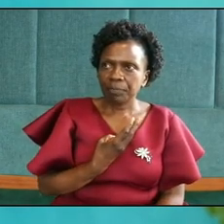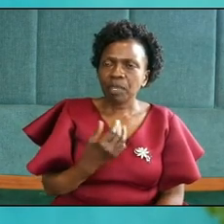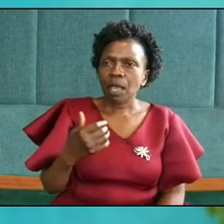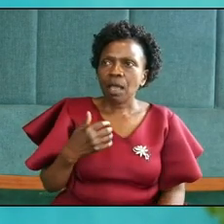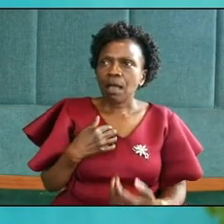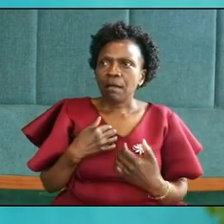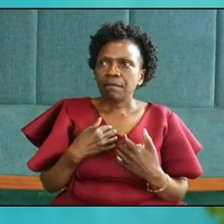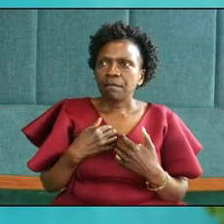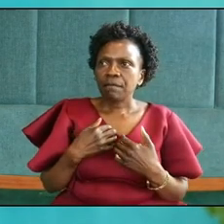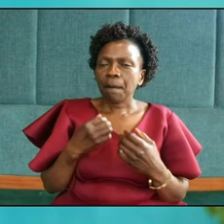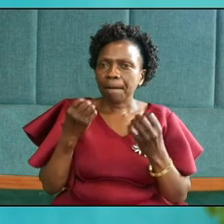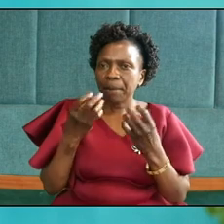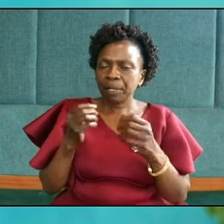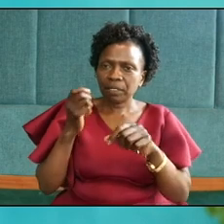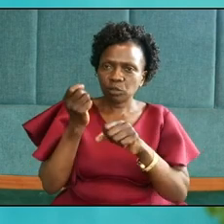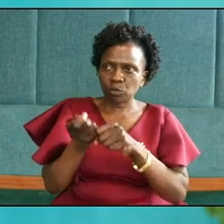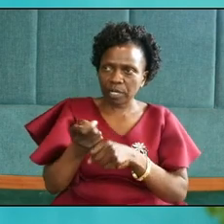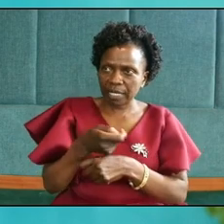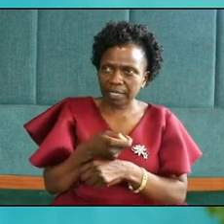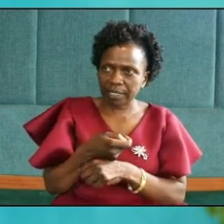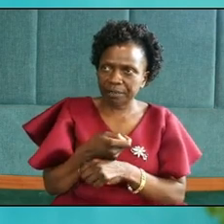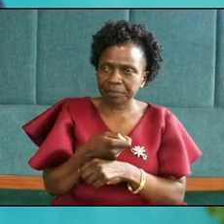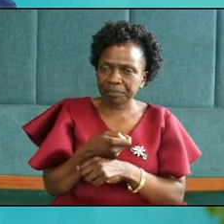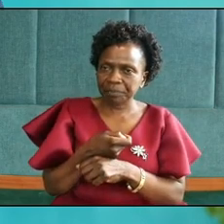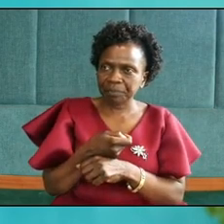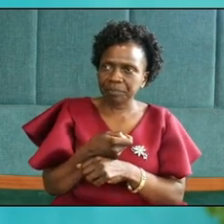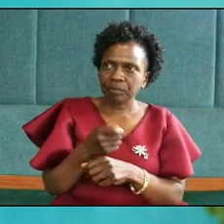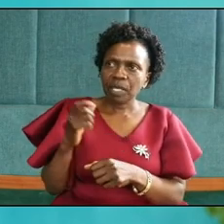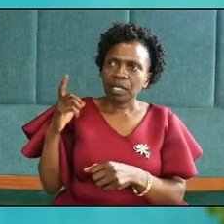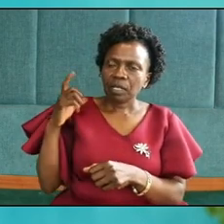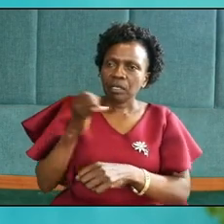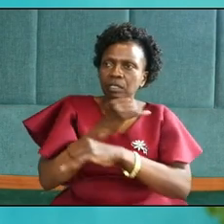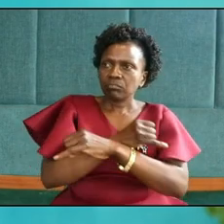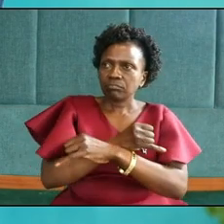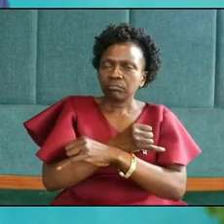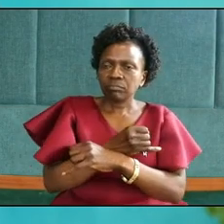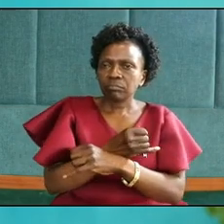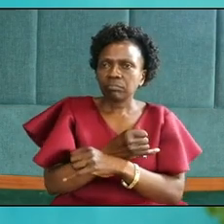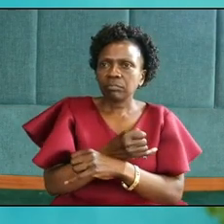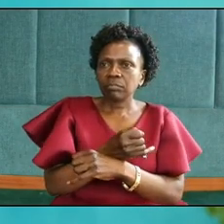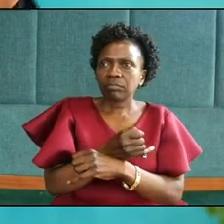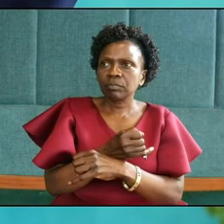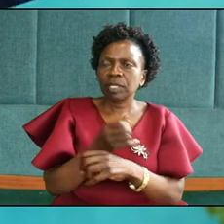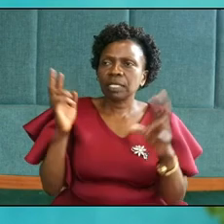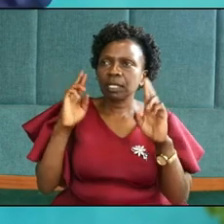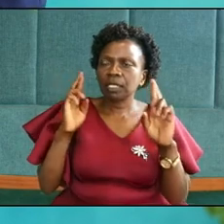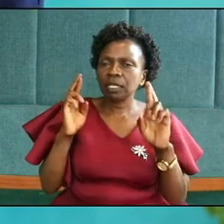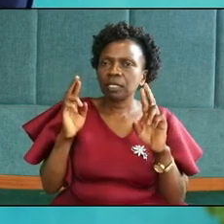have online and physical. And the Adventist Chaplaincy Institute is ready to open a center in